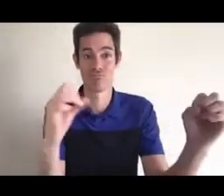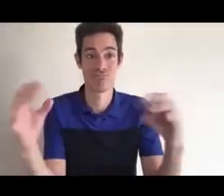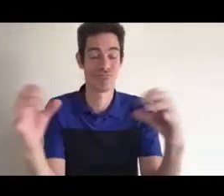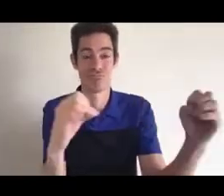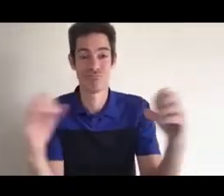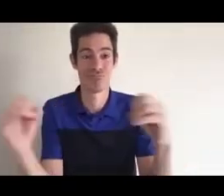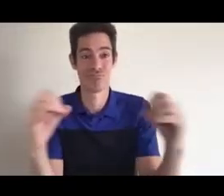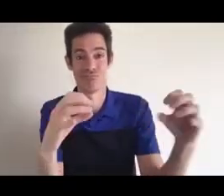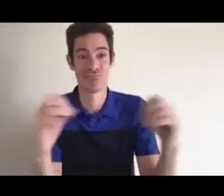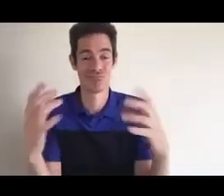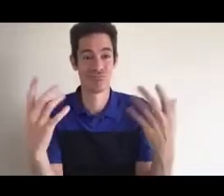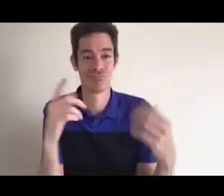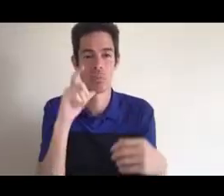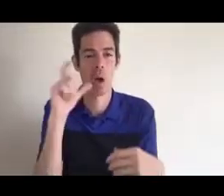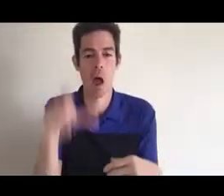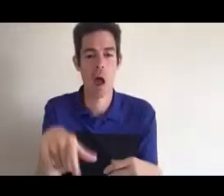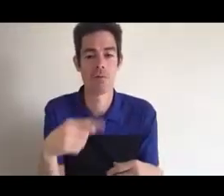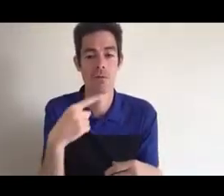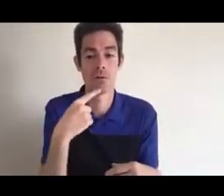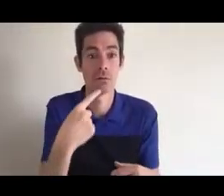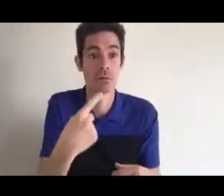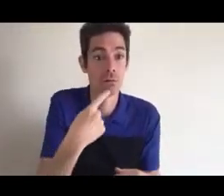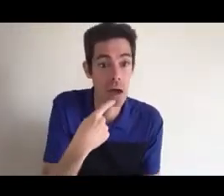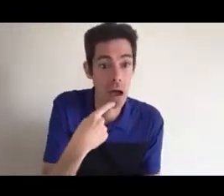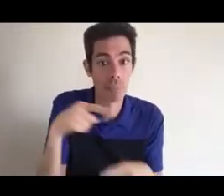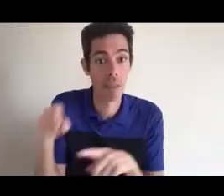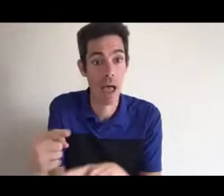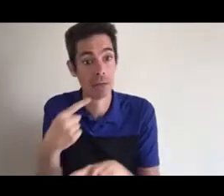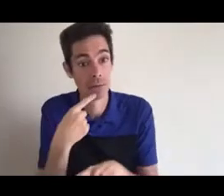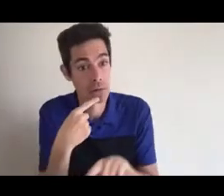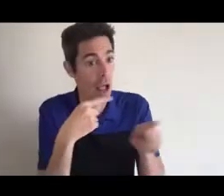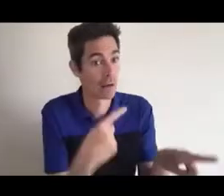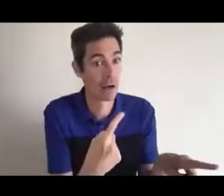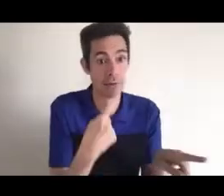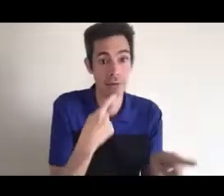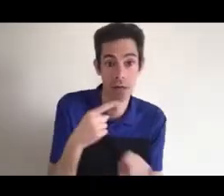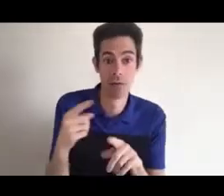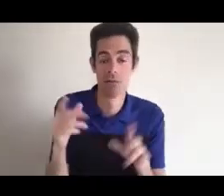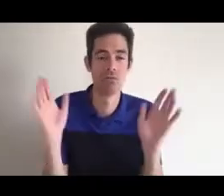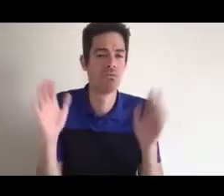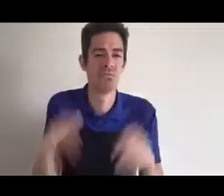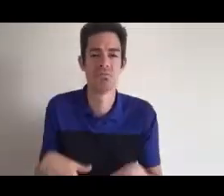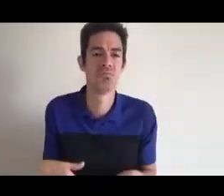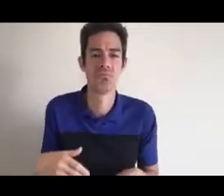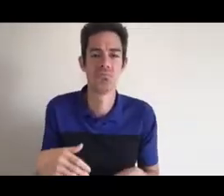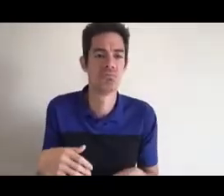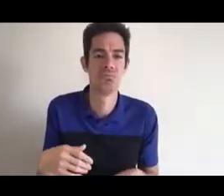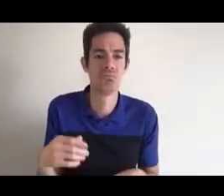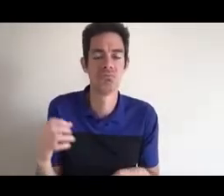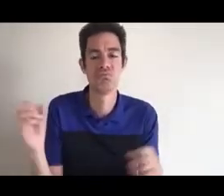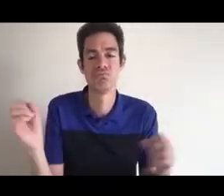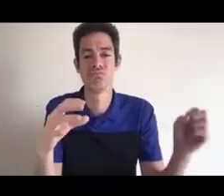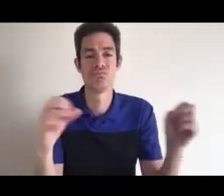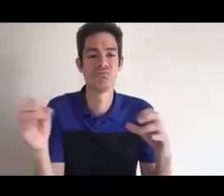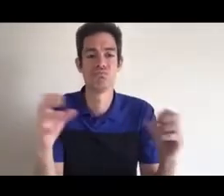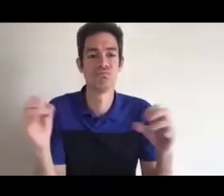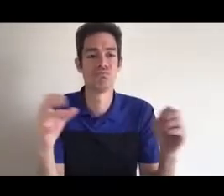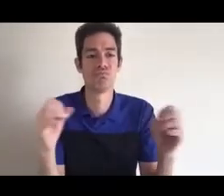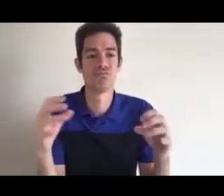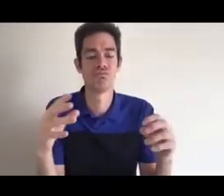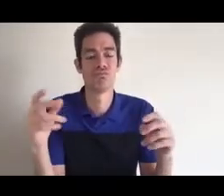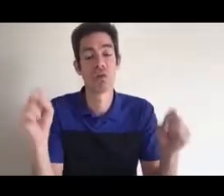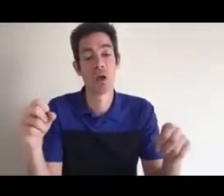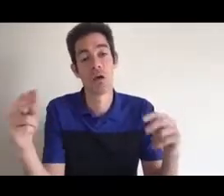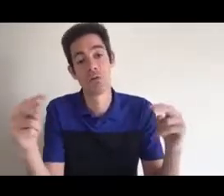So dialogue back and forth, you don't have to say they said, this person said, this person said. That's